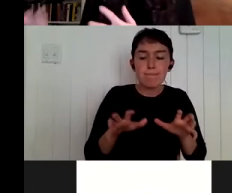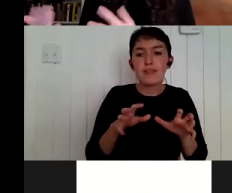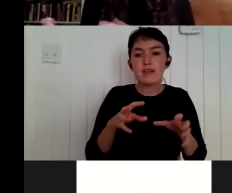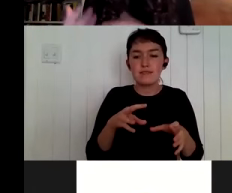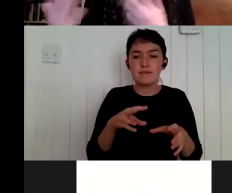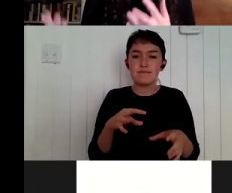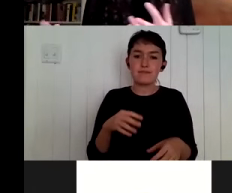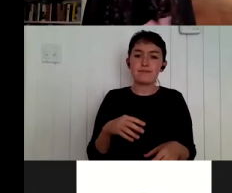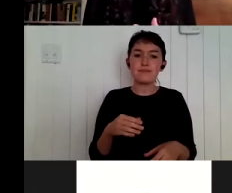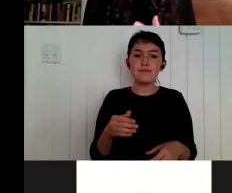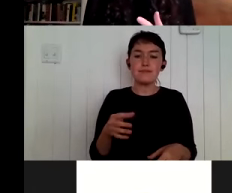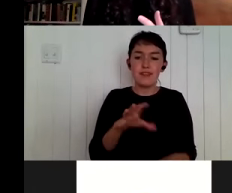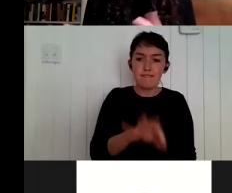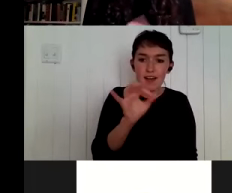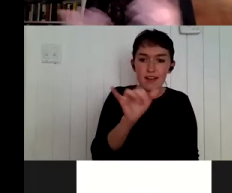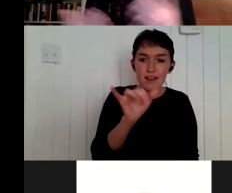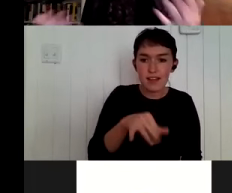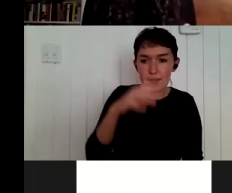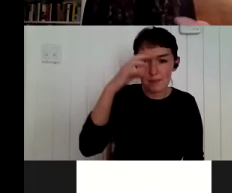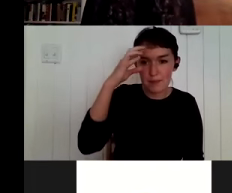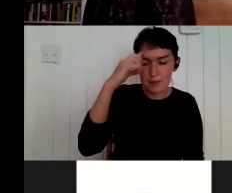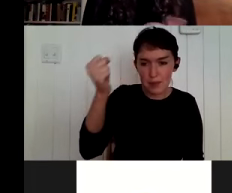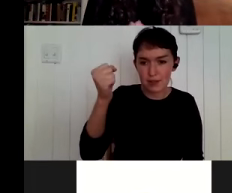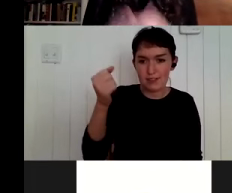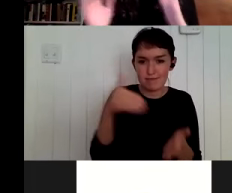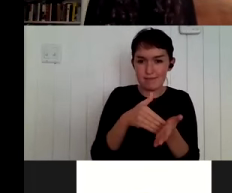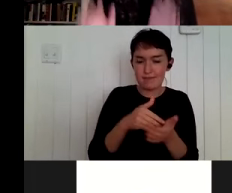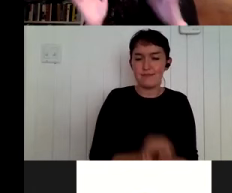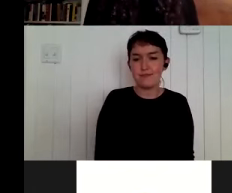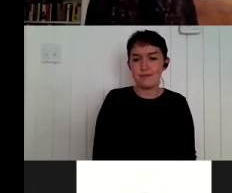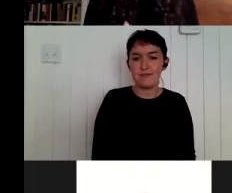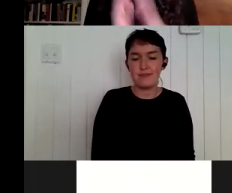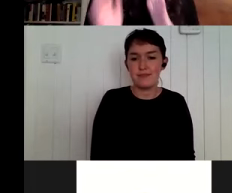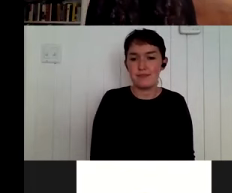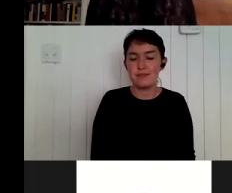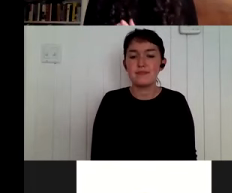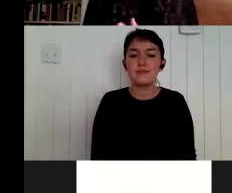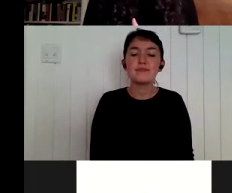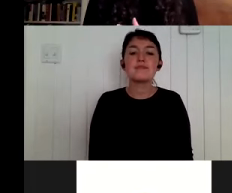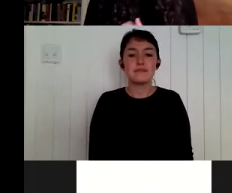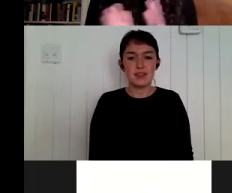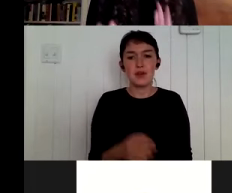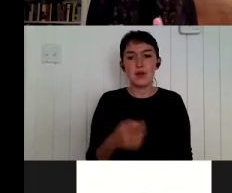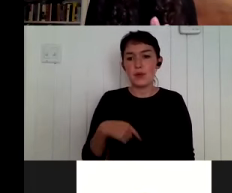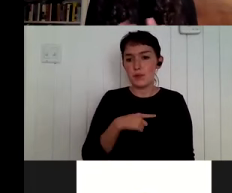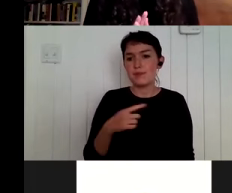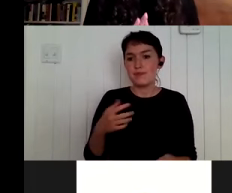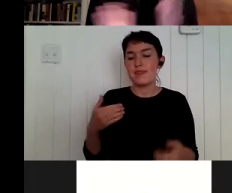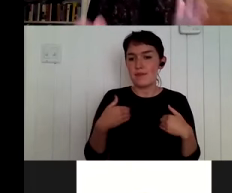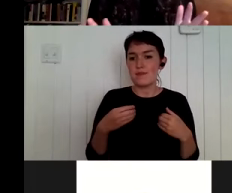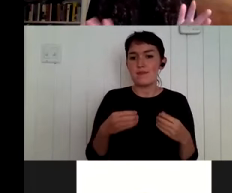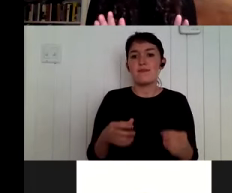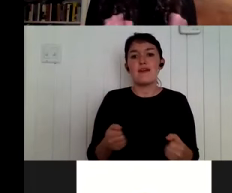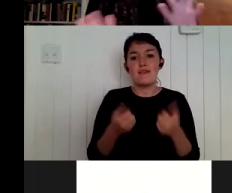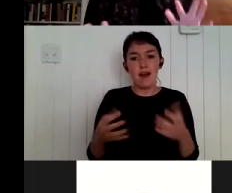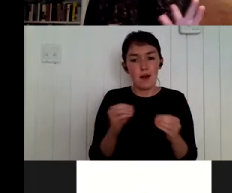lead into what we dream about. But that being said, we have a lot more work to do to understand